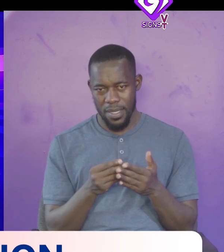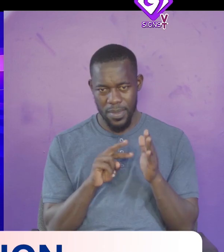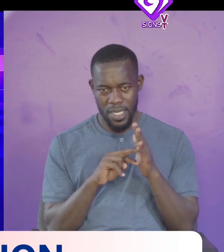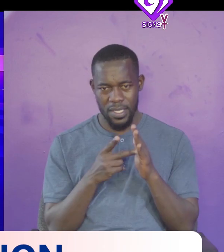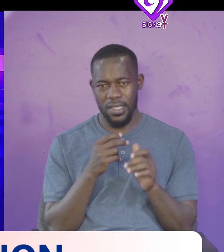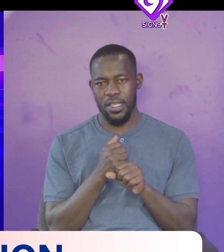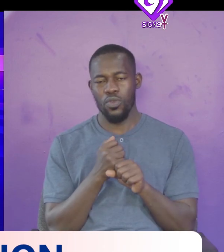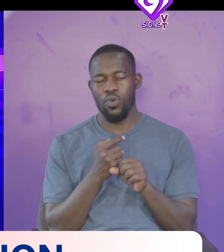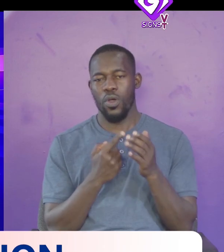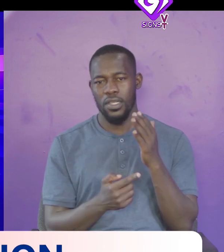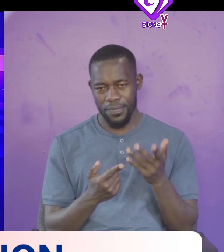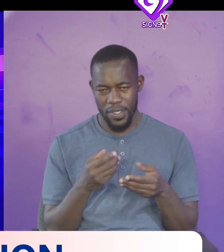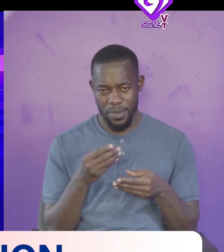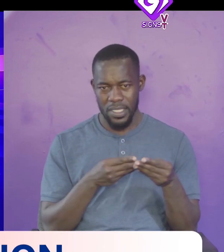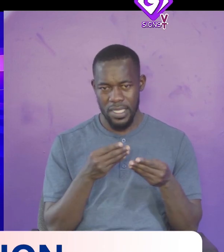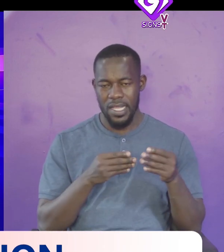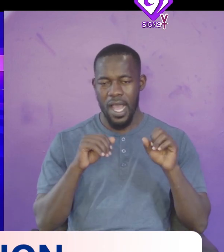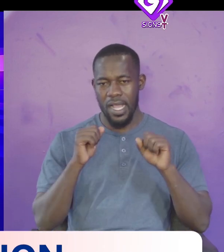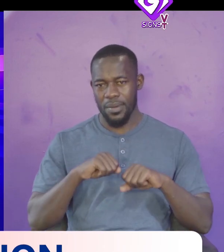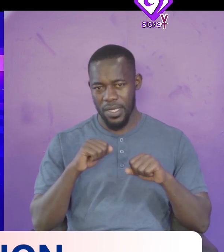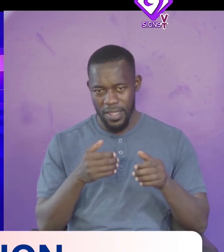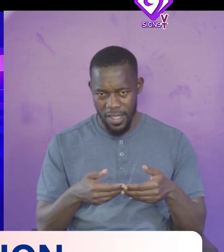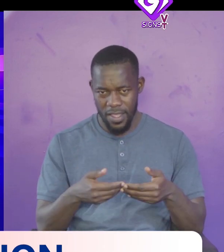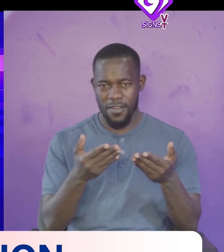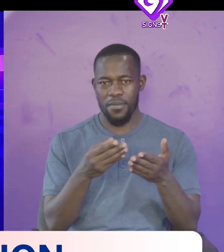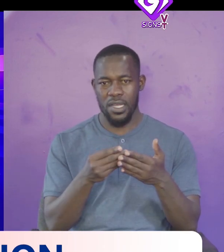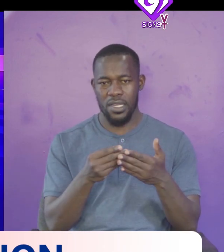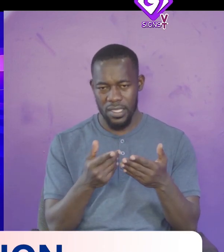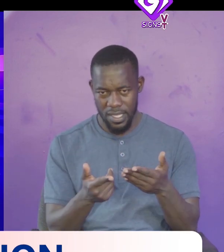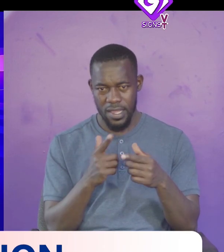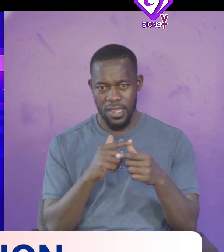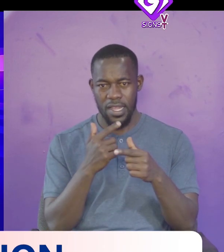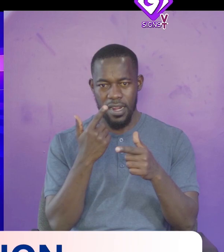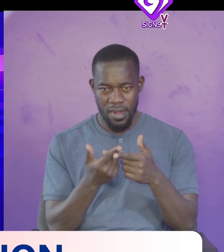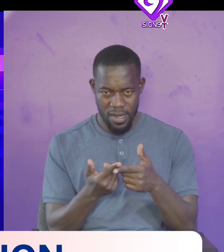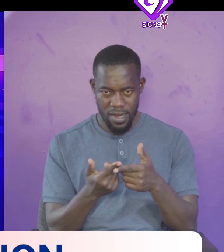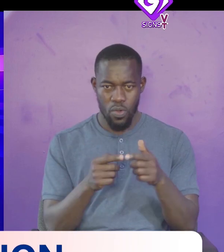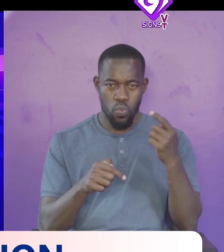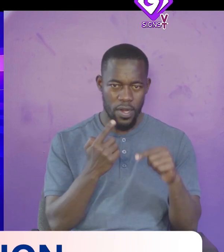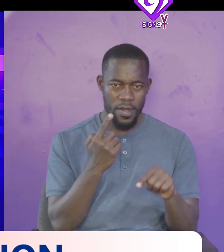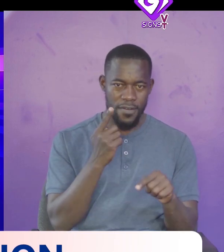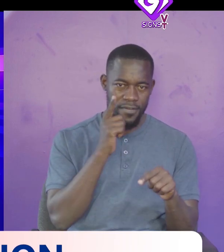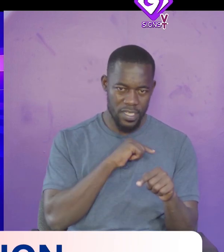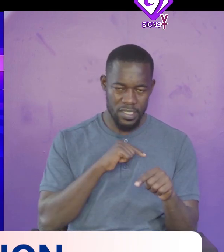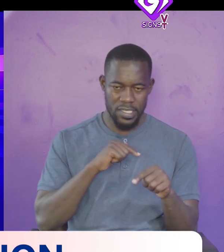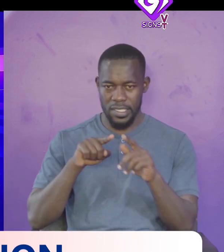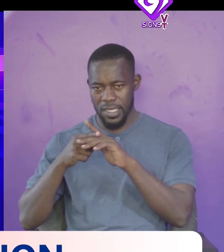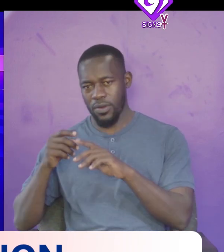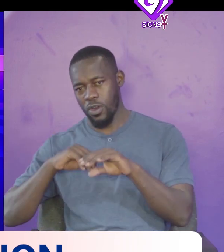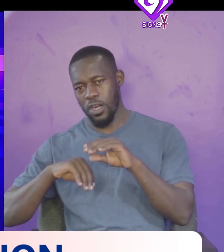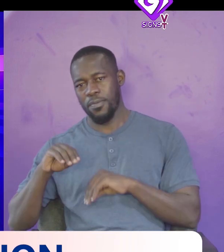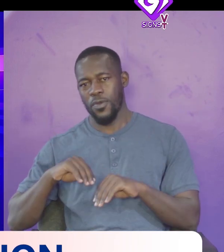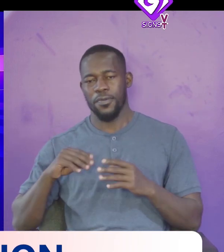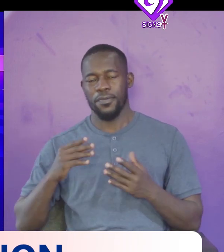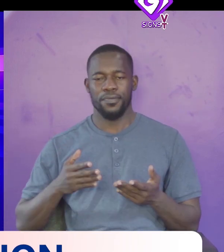they are doing a business deal. They give money out there, and when they go into power, they go into corruption. Jonah, when we